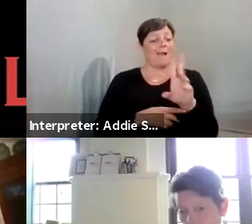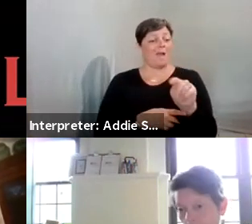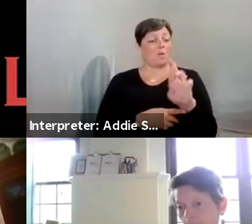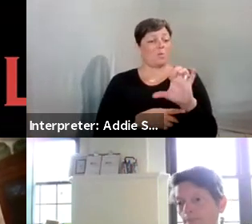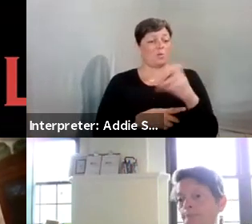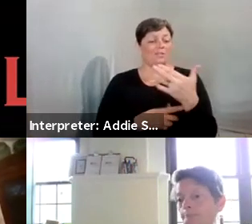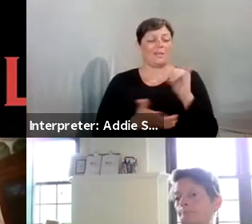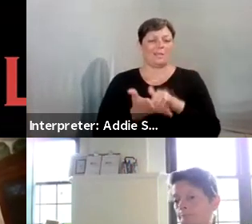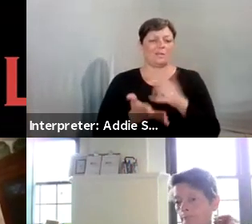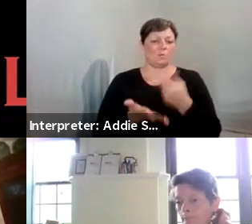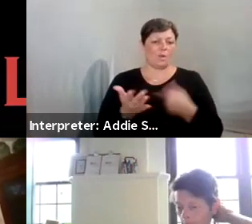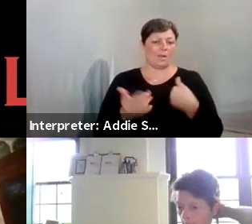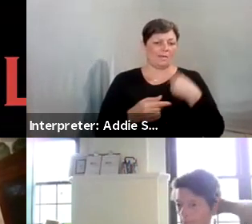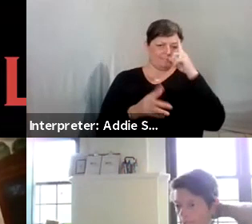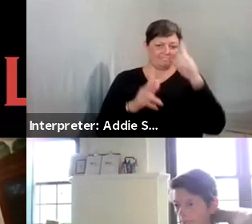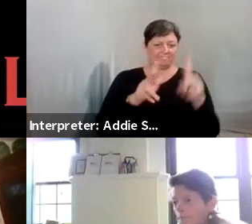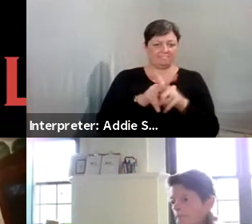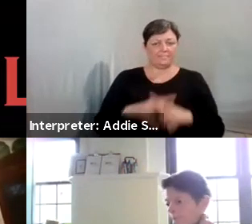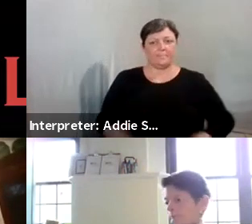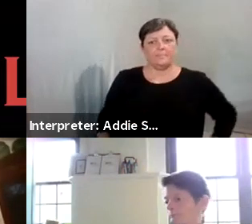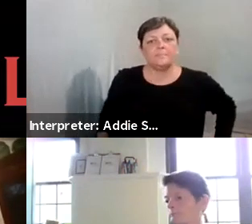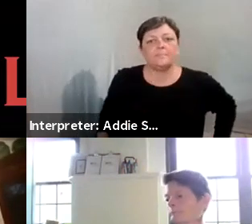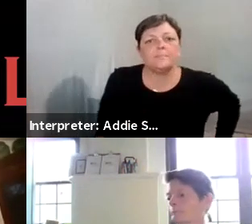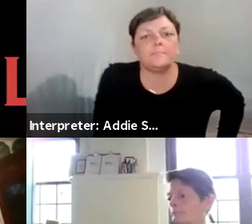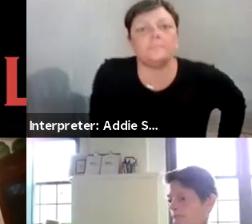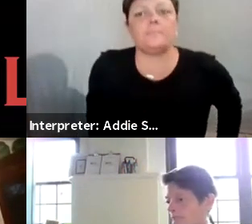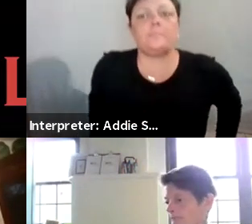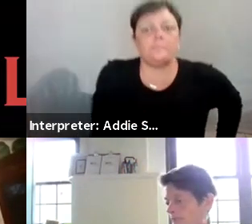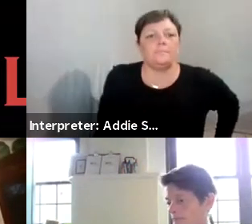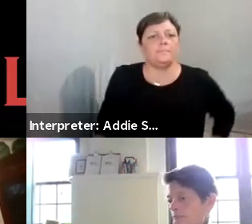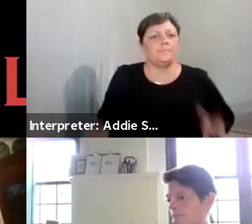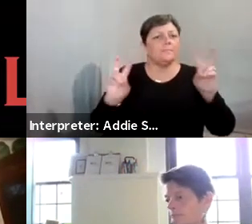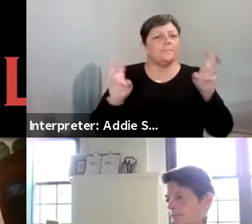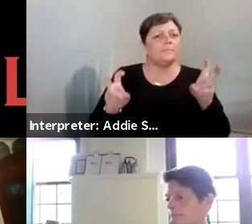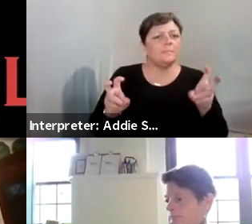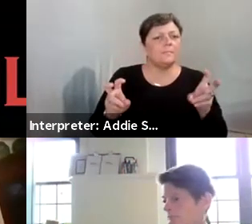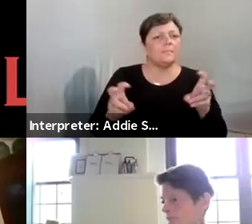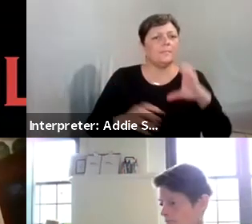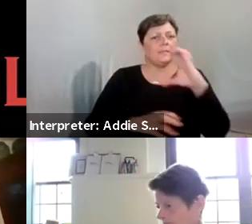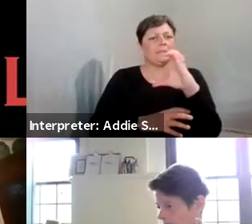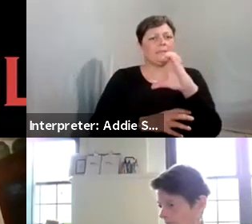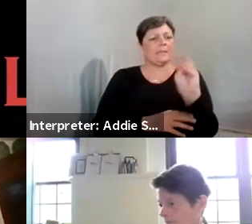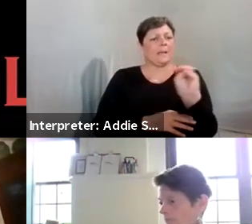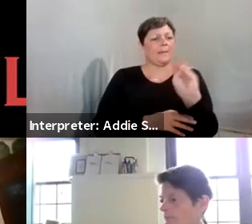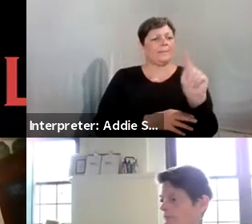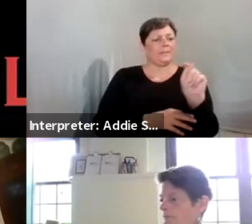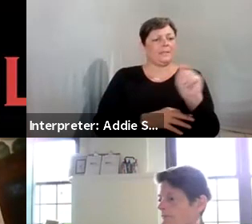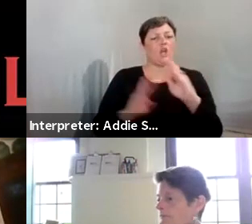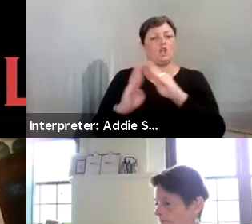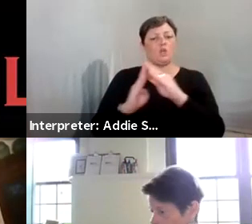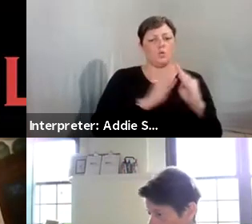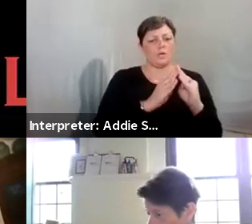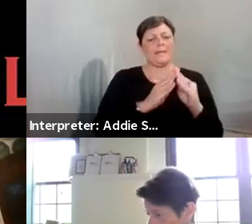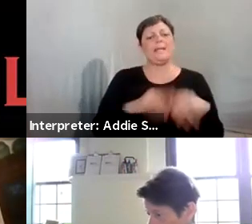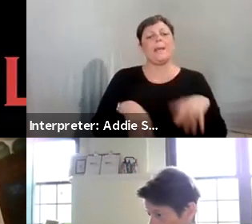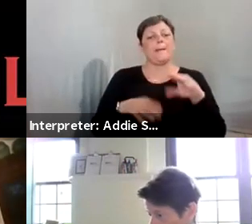thinking there. Can you say, what is the title of the group? CMT, Community Management